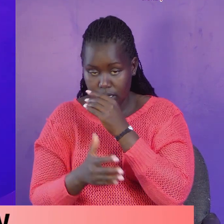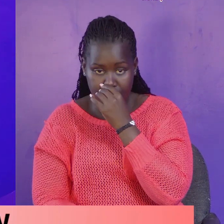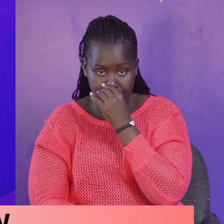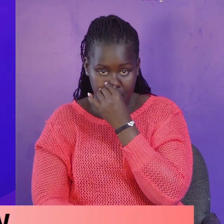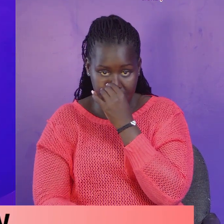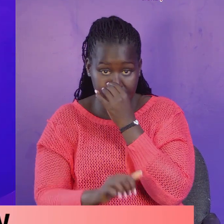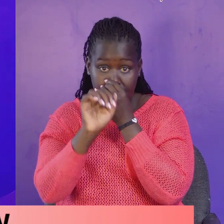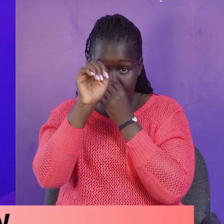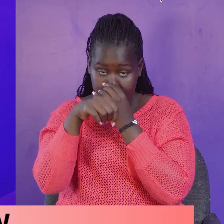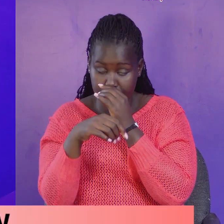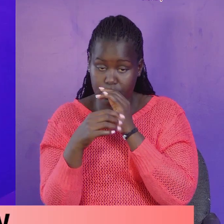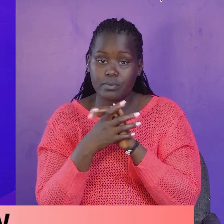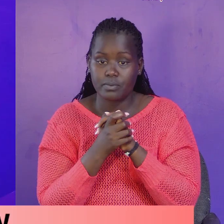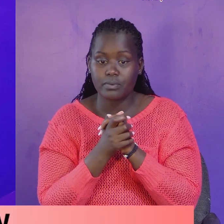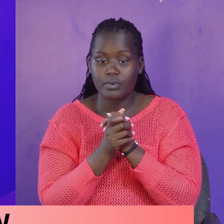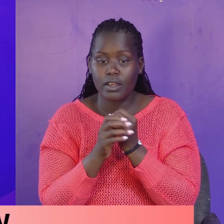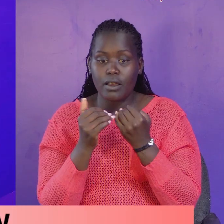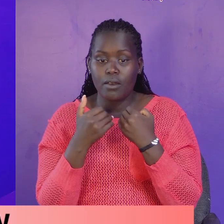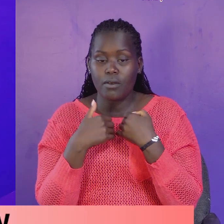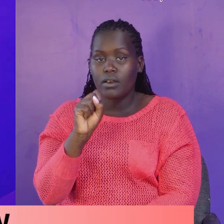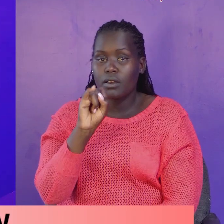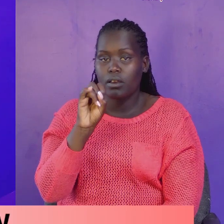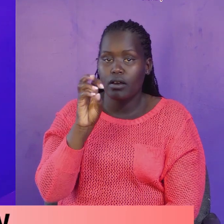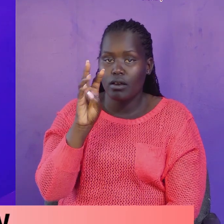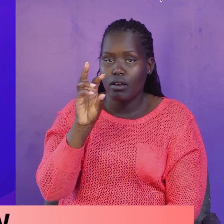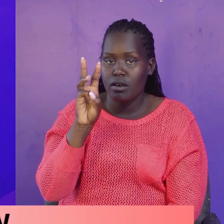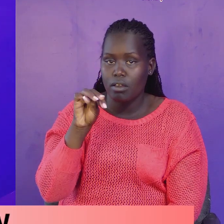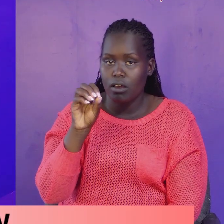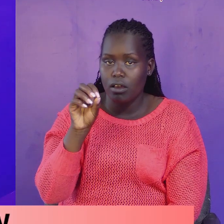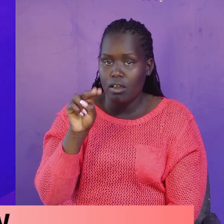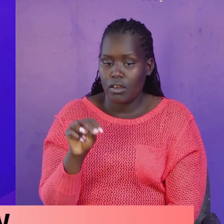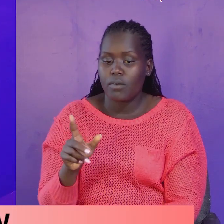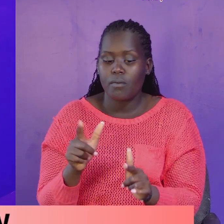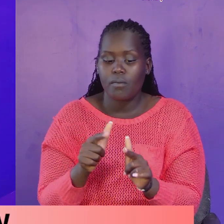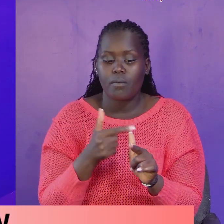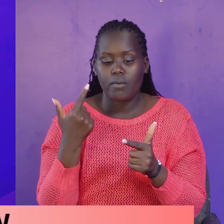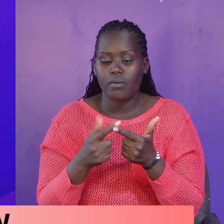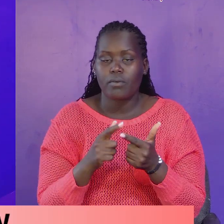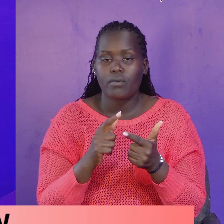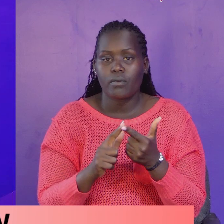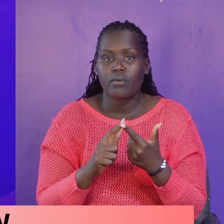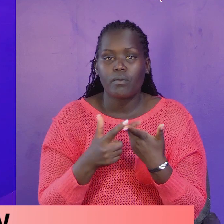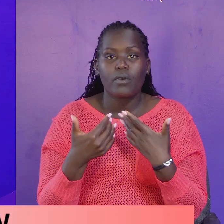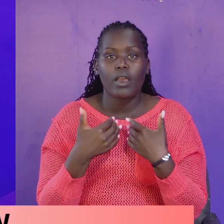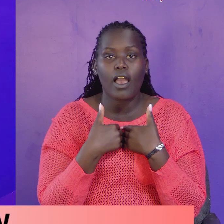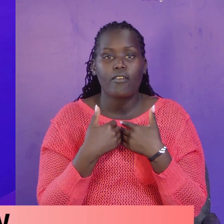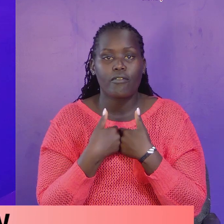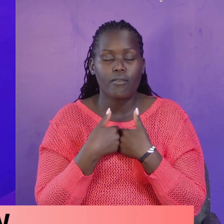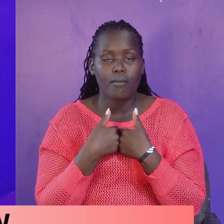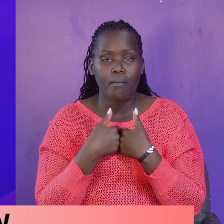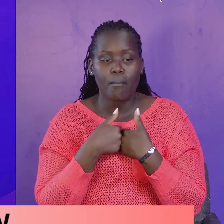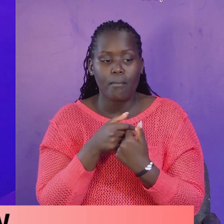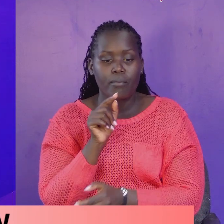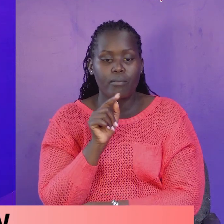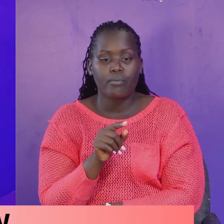Yeah. You have Simon Adingra. Adingra, yes. Then you have this squad